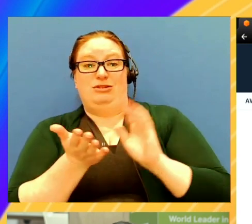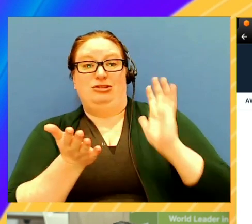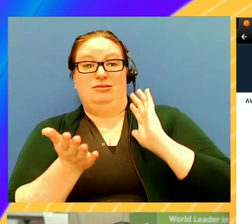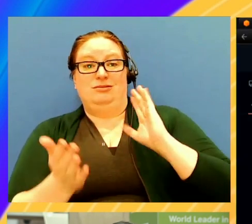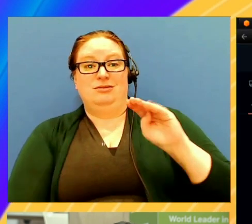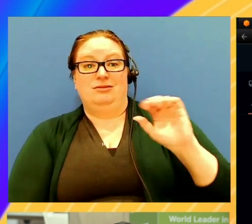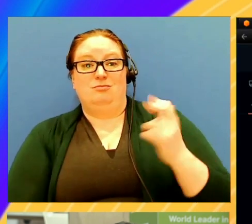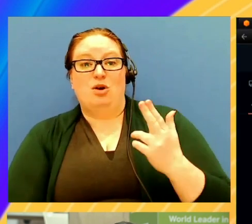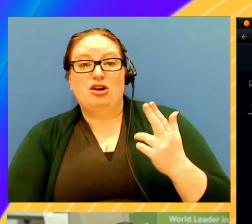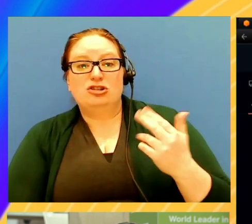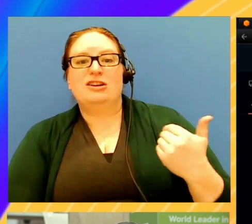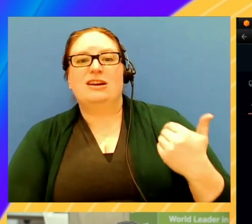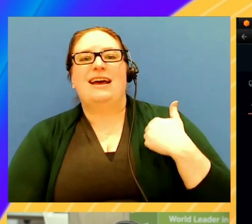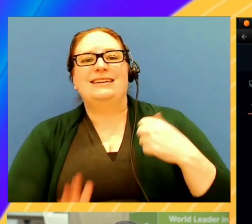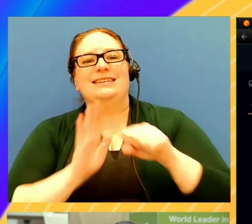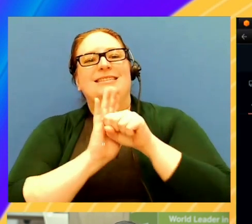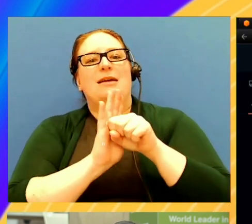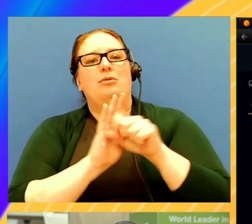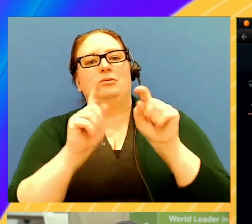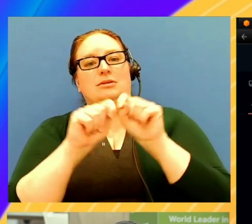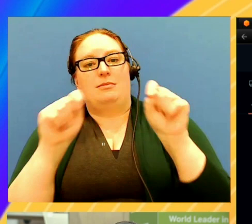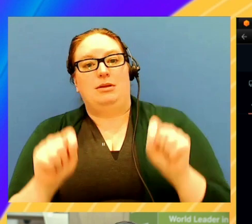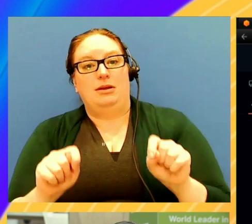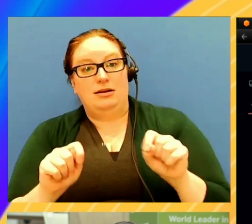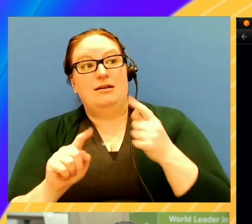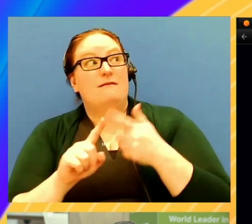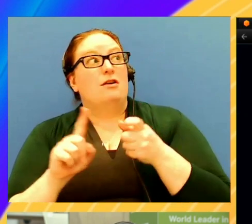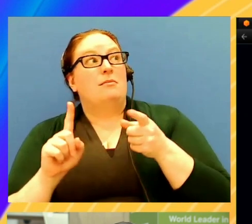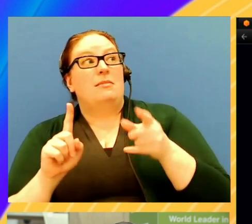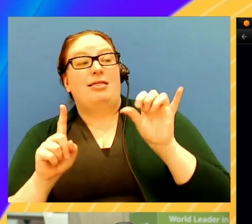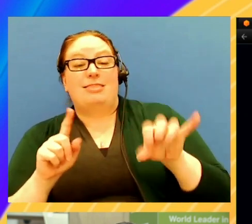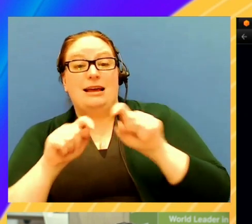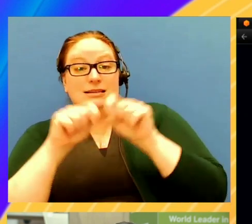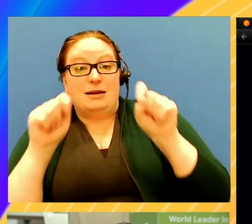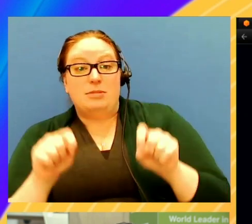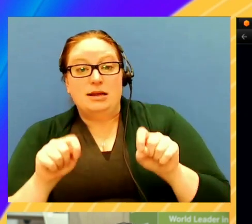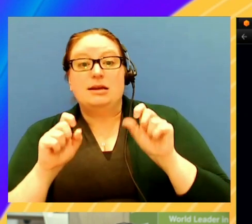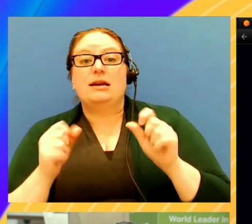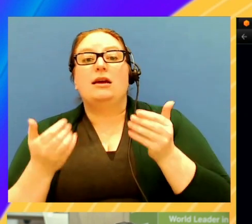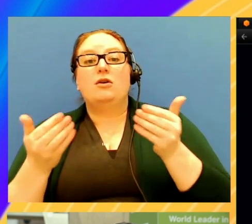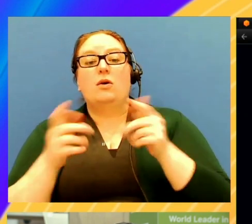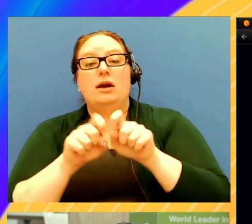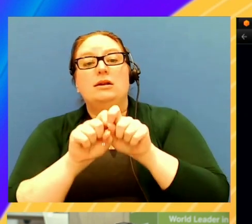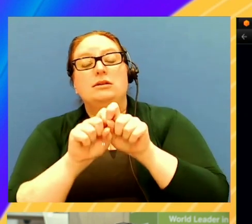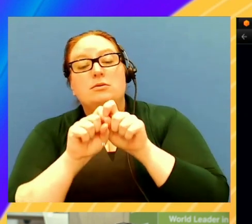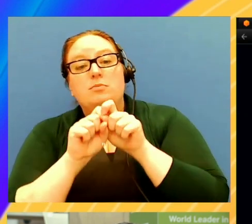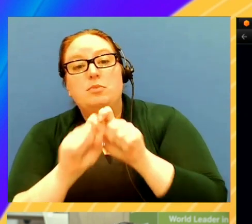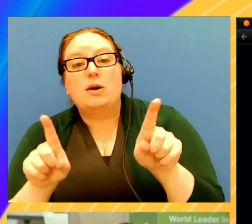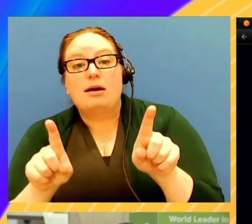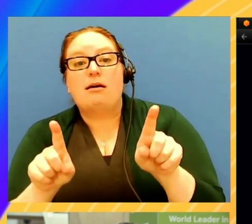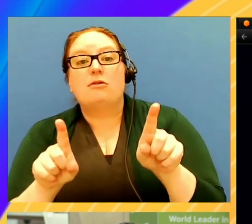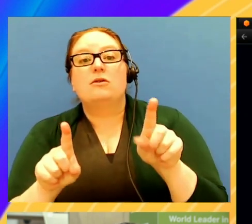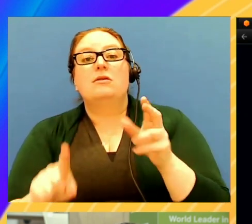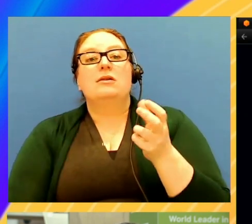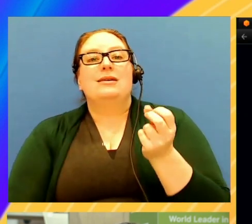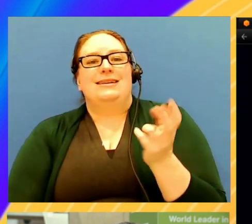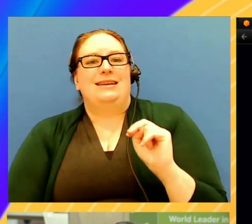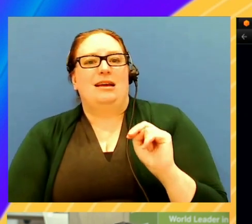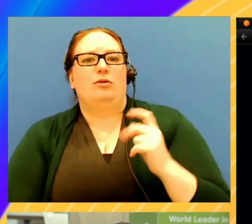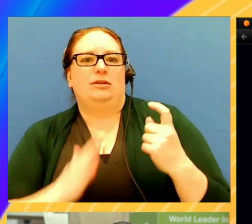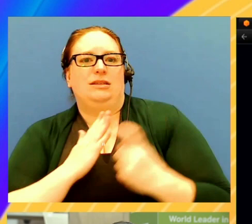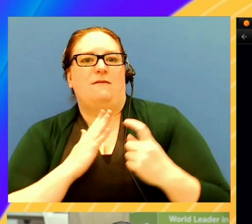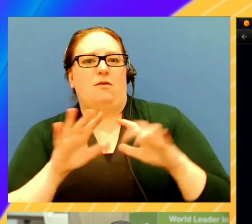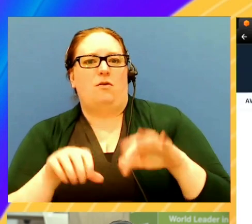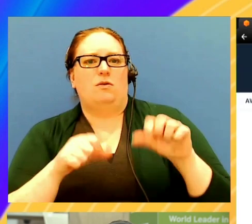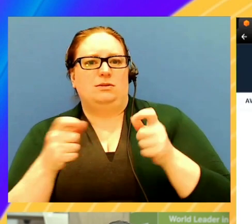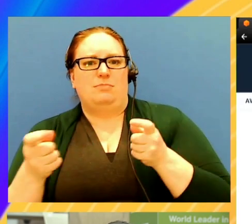sample CloudFormation template. So from here, from that template, you can go ahead and deploy out and enable default host management configuration as